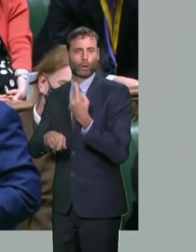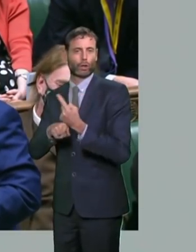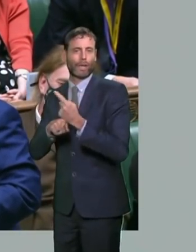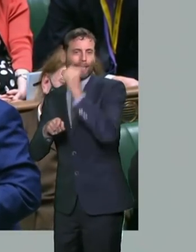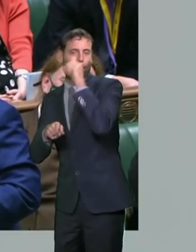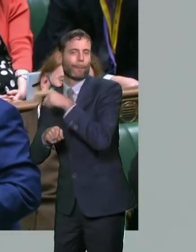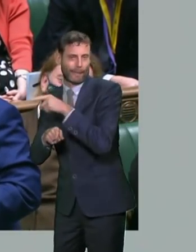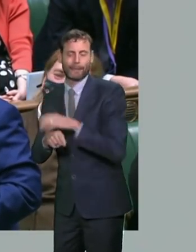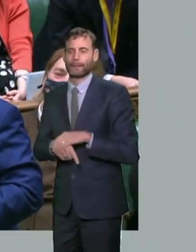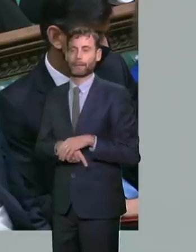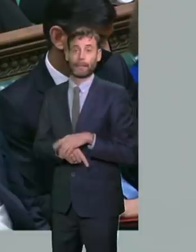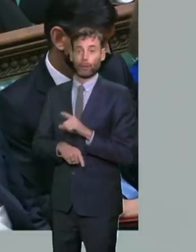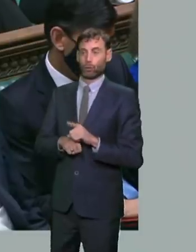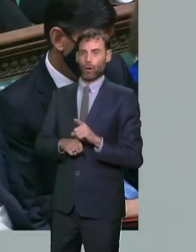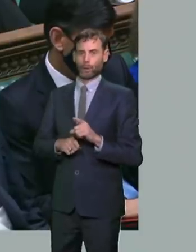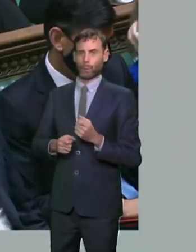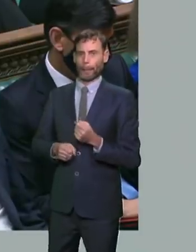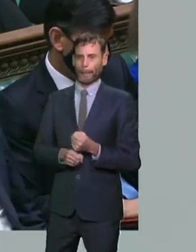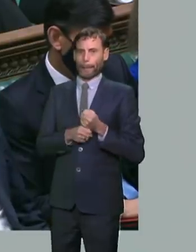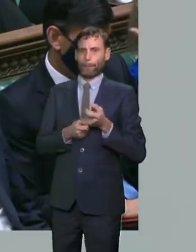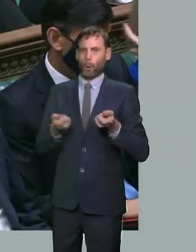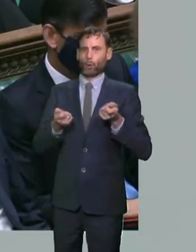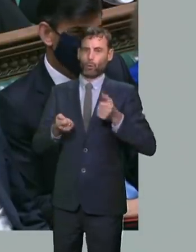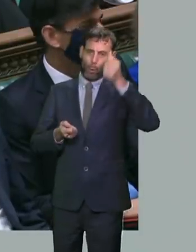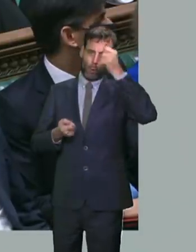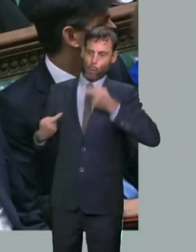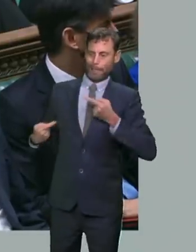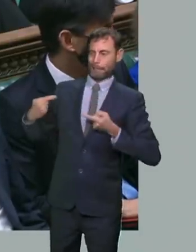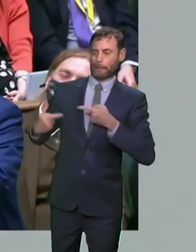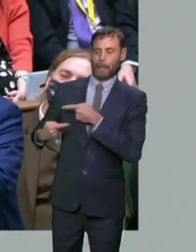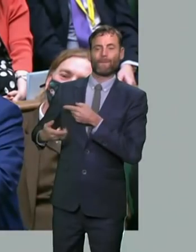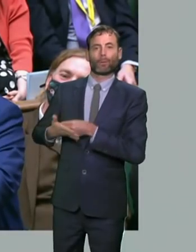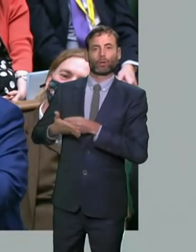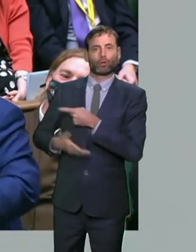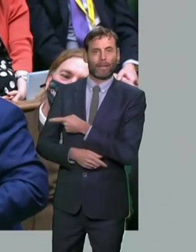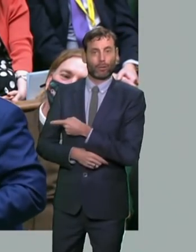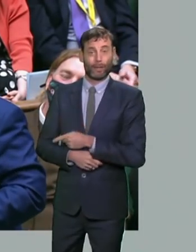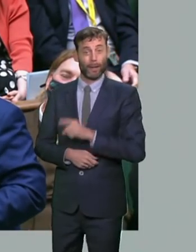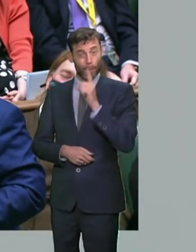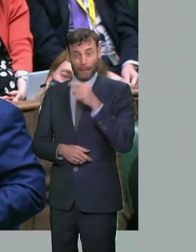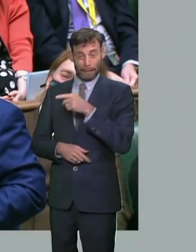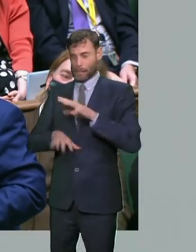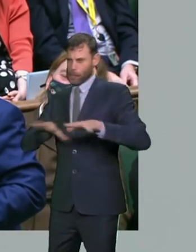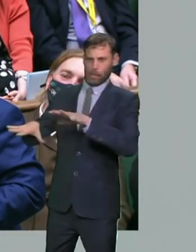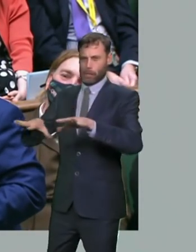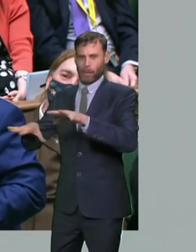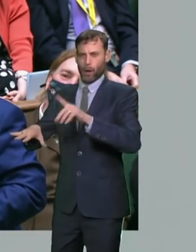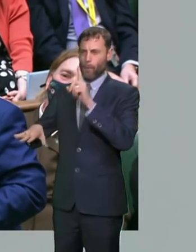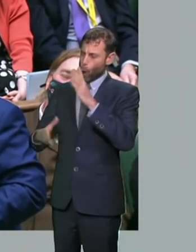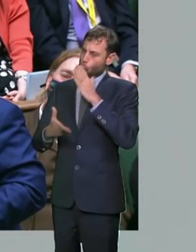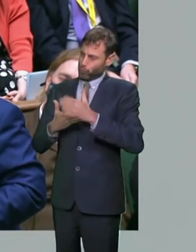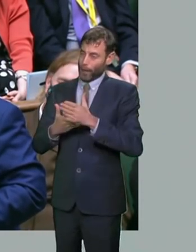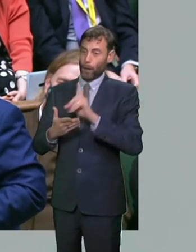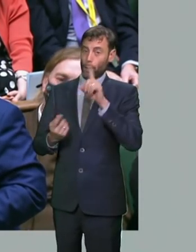challenge from the Treasury, in the real world, Mr. Speaker, people are suffering a Tory cost of living